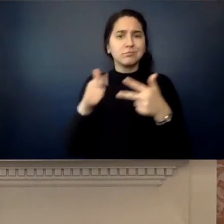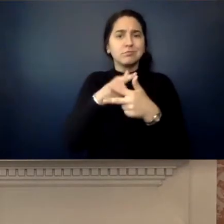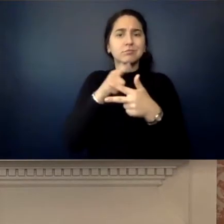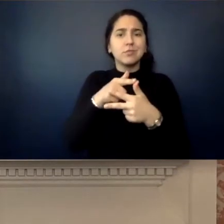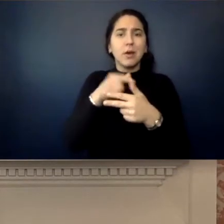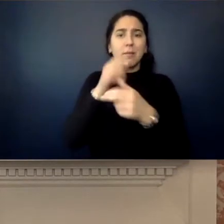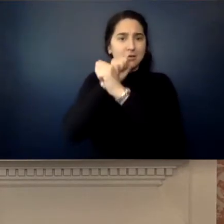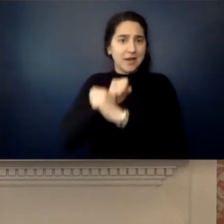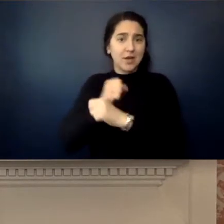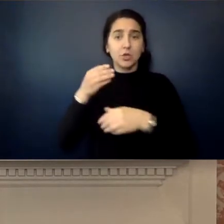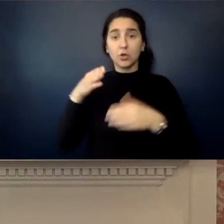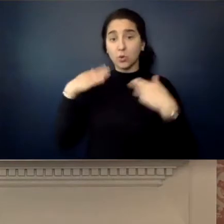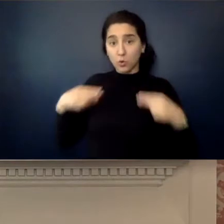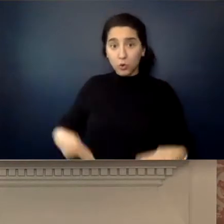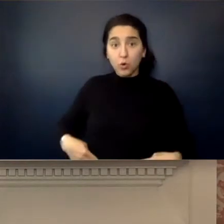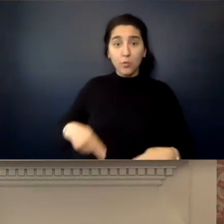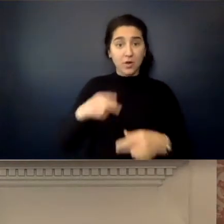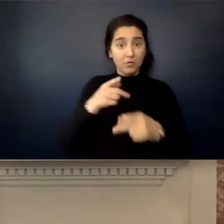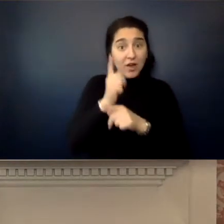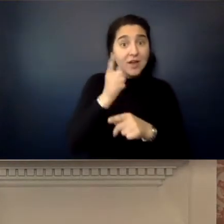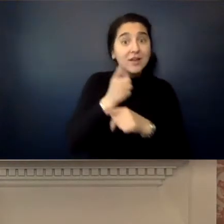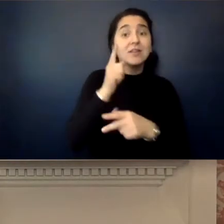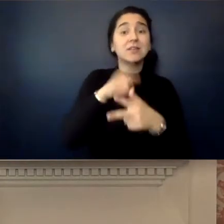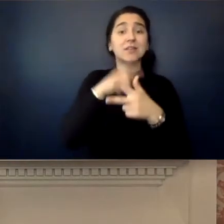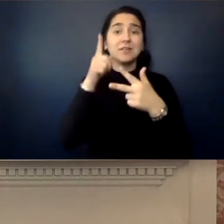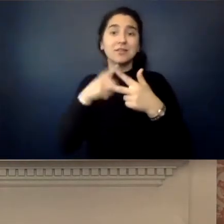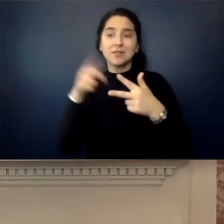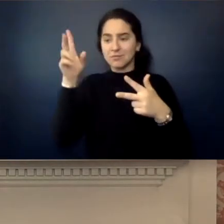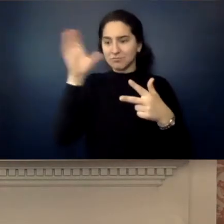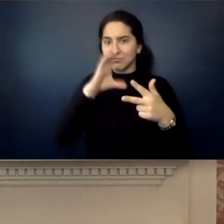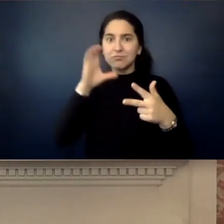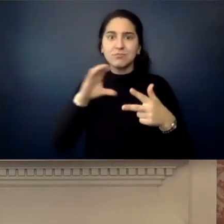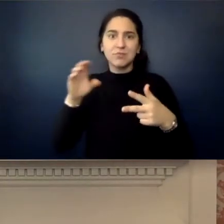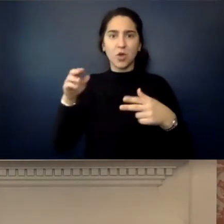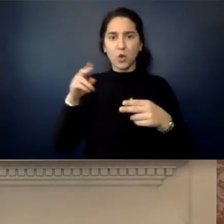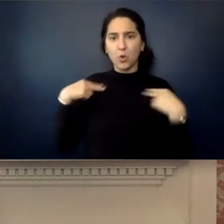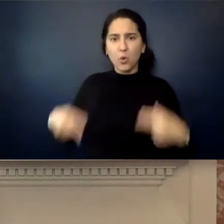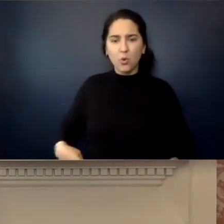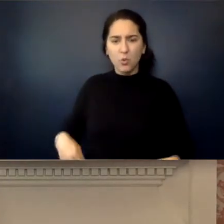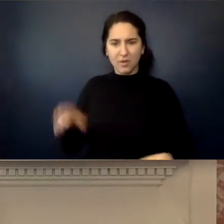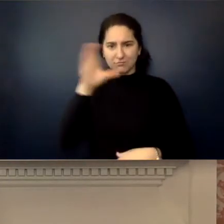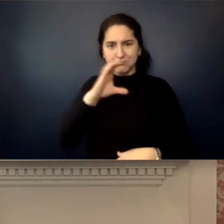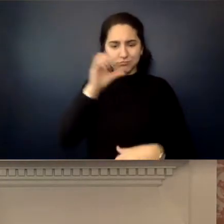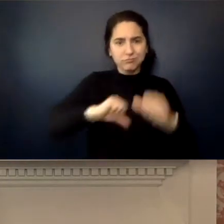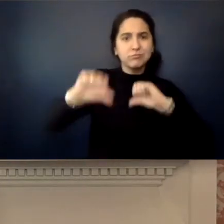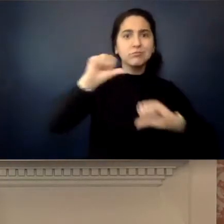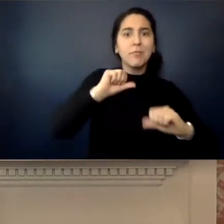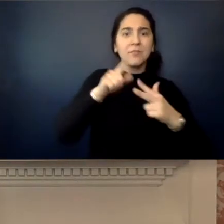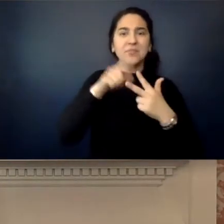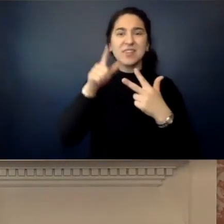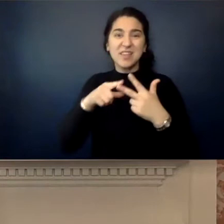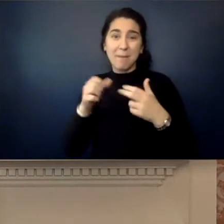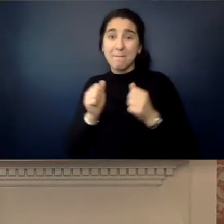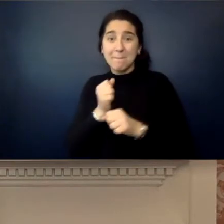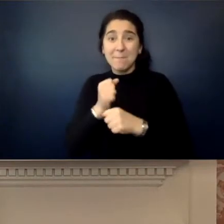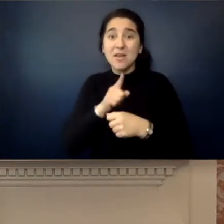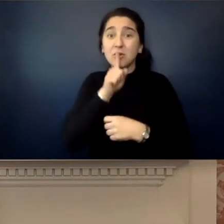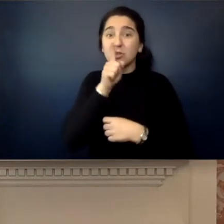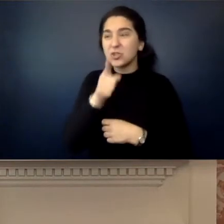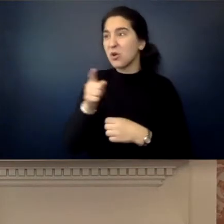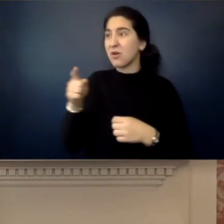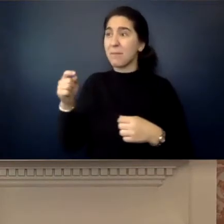to protect human rights and integral ecology, to investigate and denounce those who